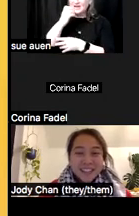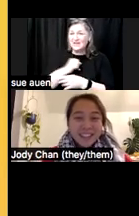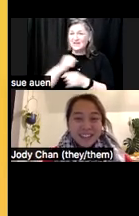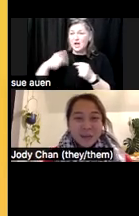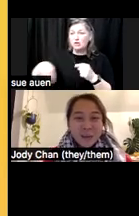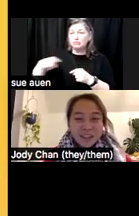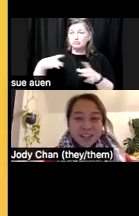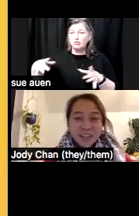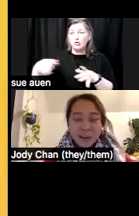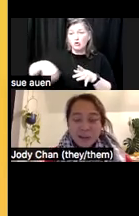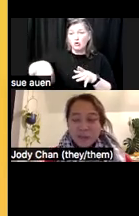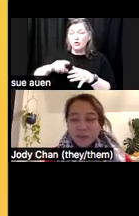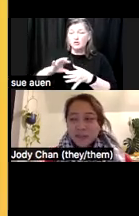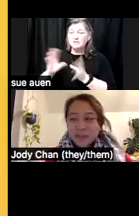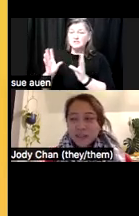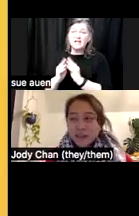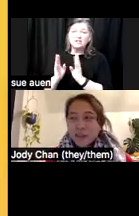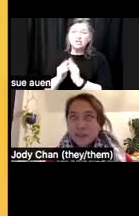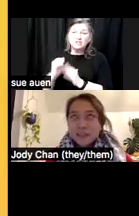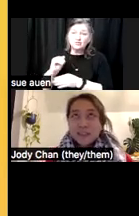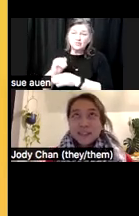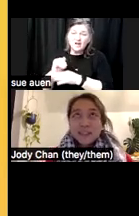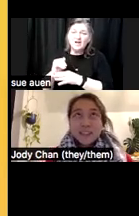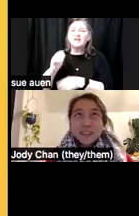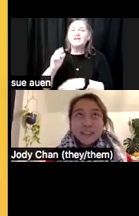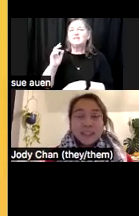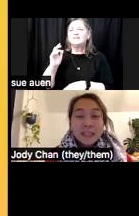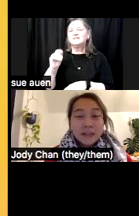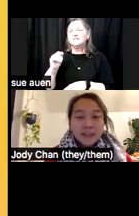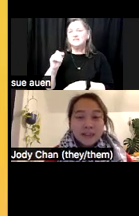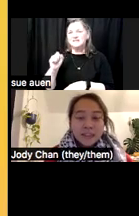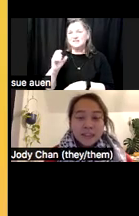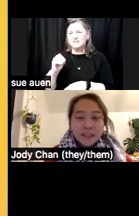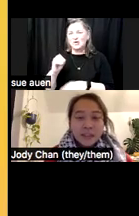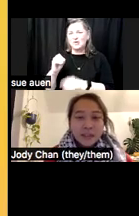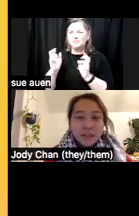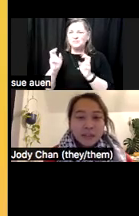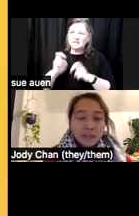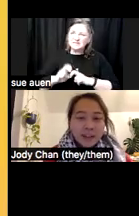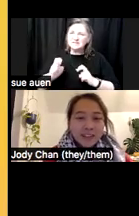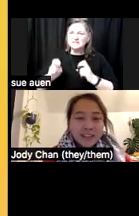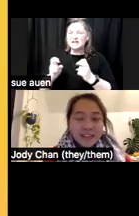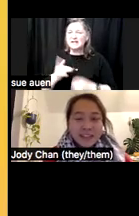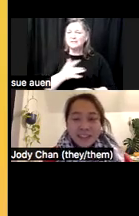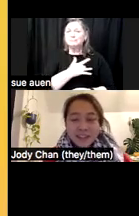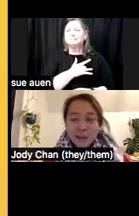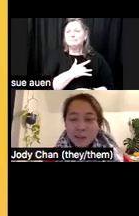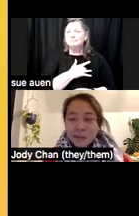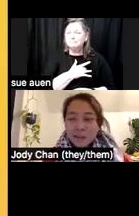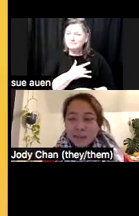session as well. I'm still sitting with and feeling really moved by